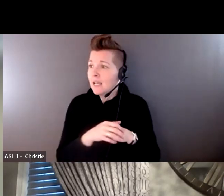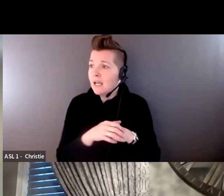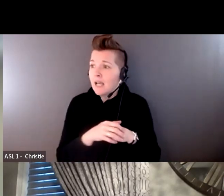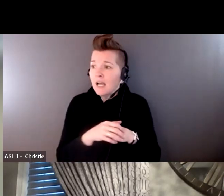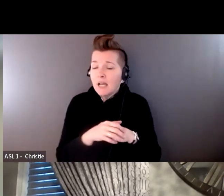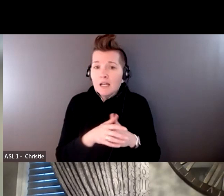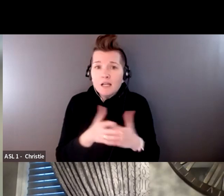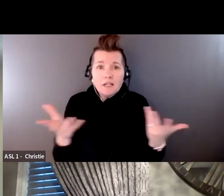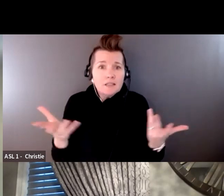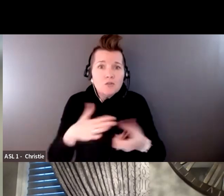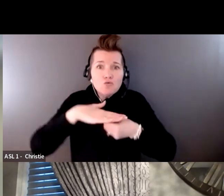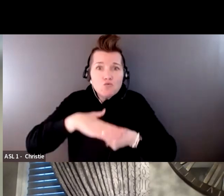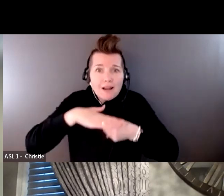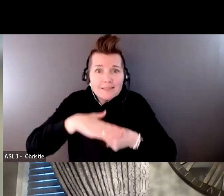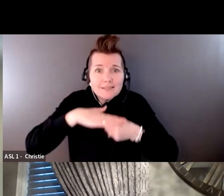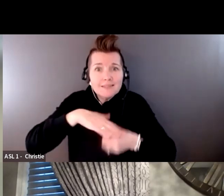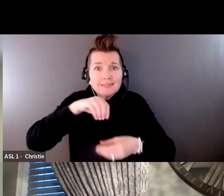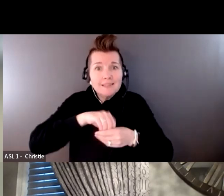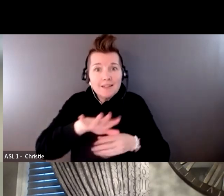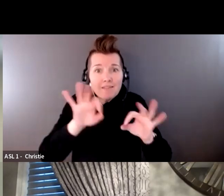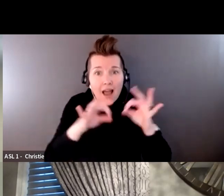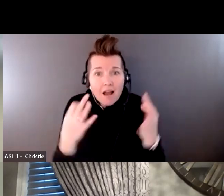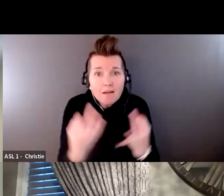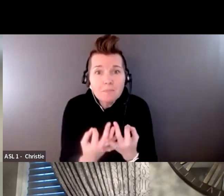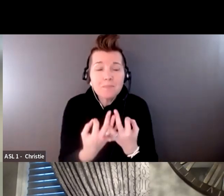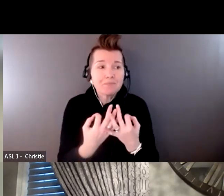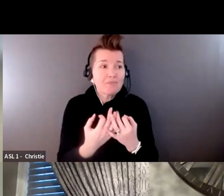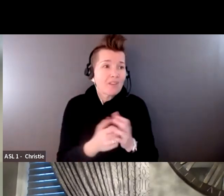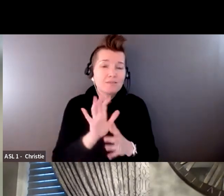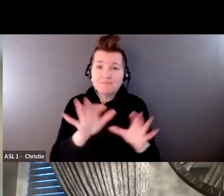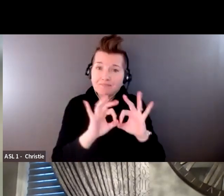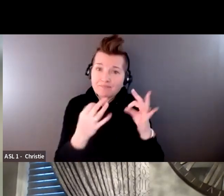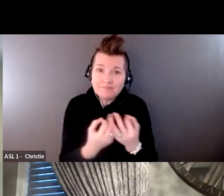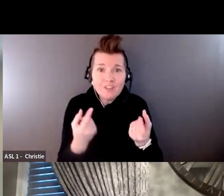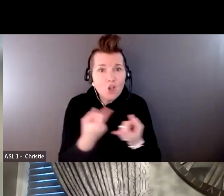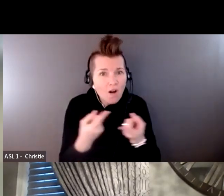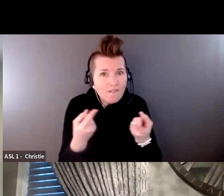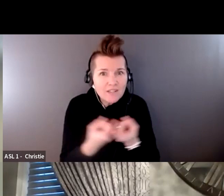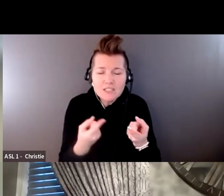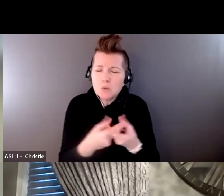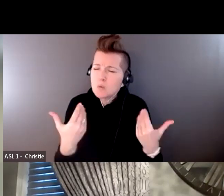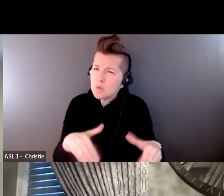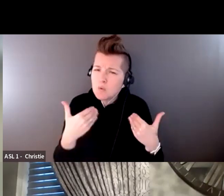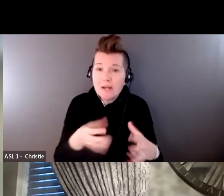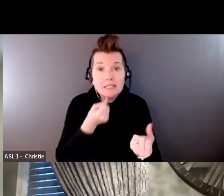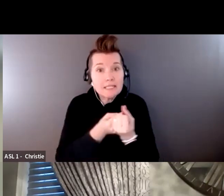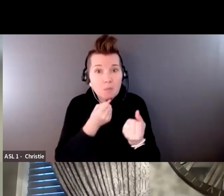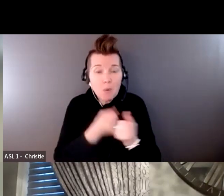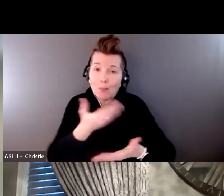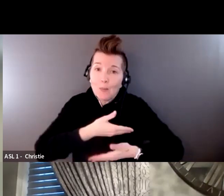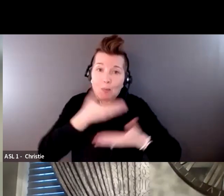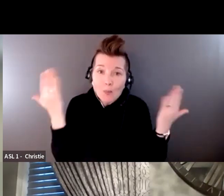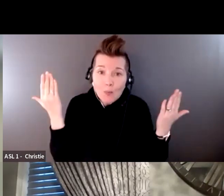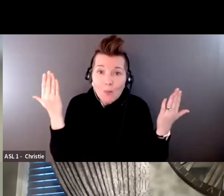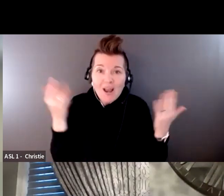heightened tension within the family, with a lot of conflicts and lack of support and a lot of shame by the